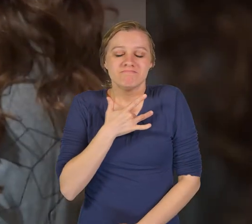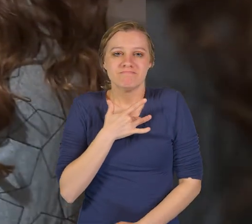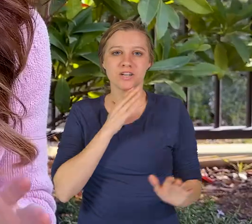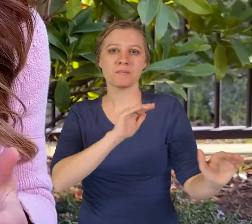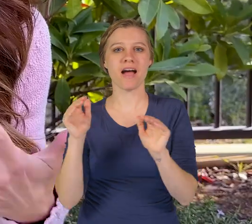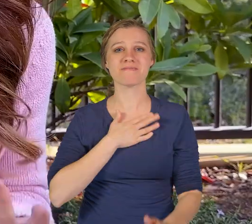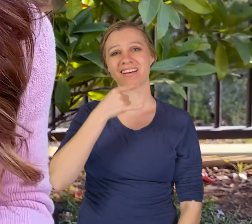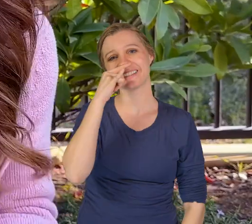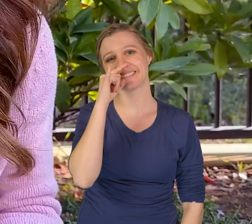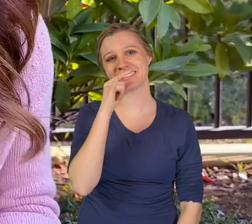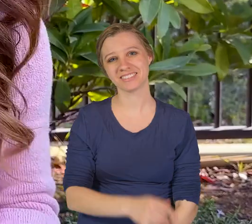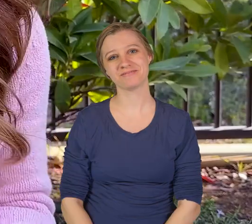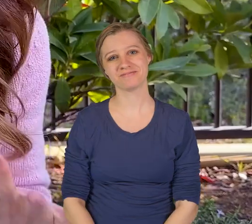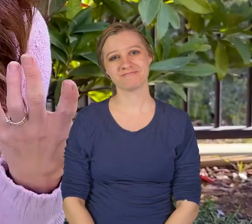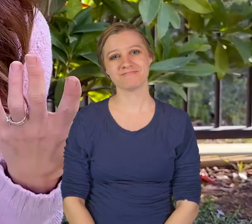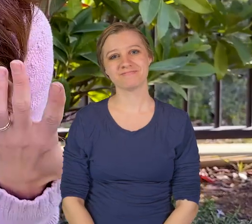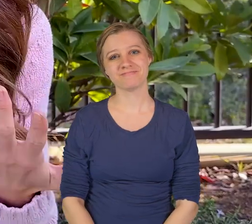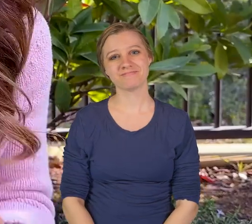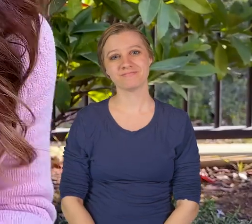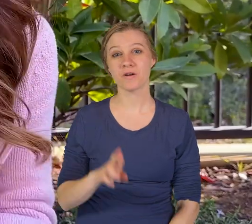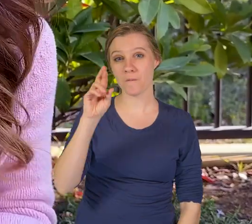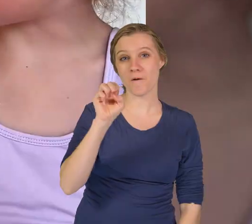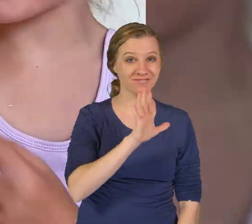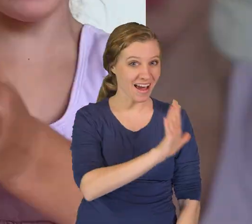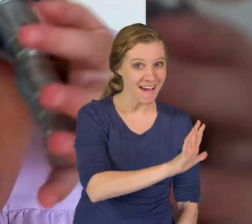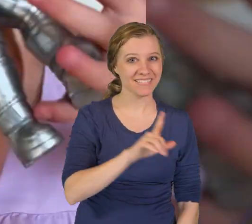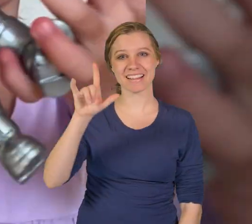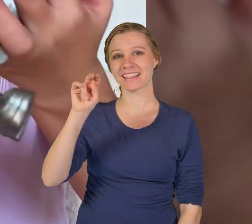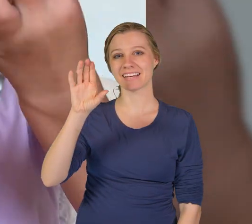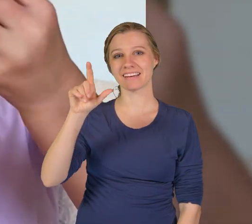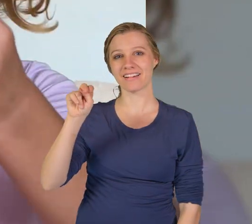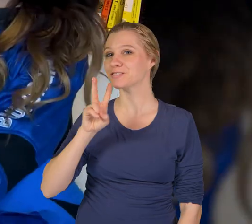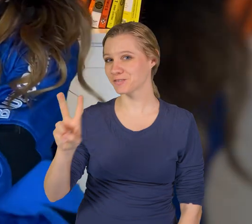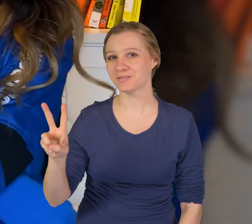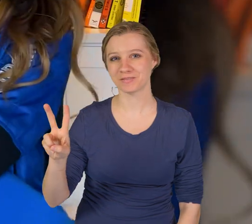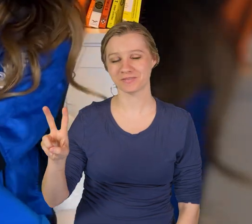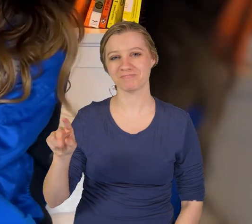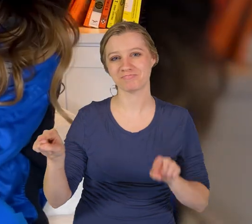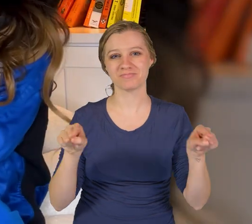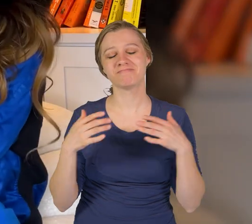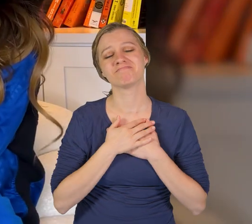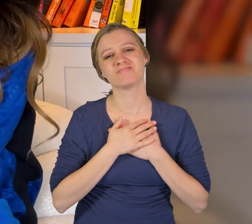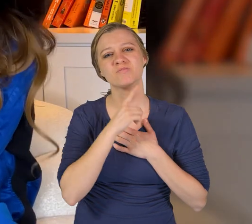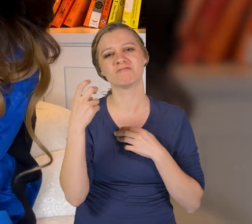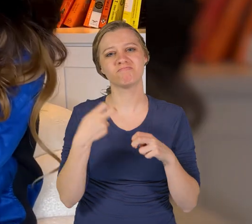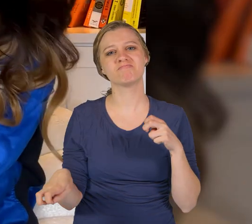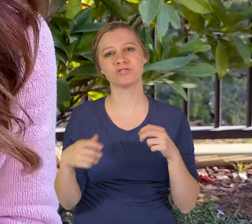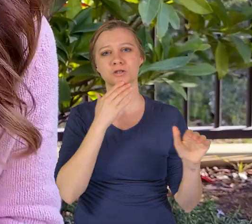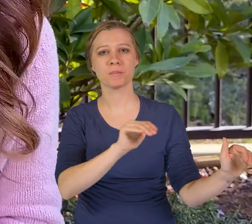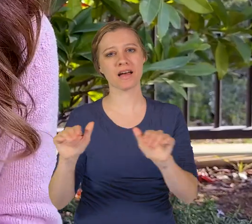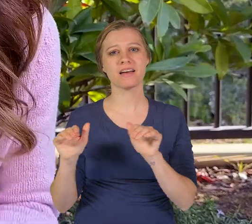me, the most meaningful goodbyes were to my kids, Rose, who's 5, and Lincoln, who's 2.